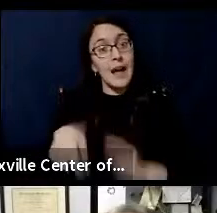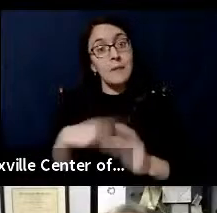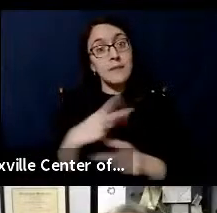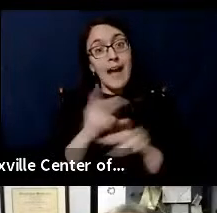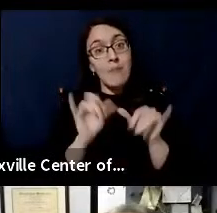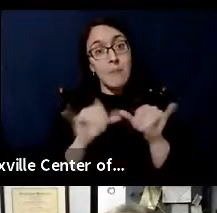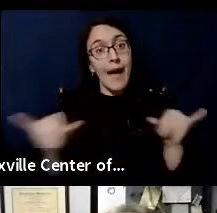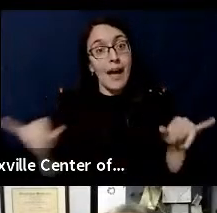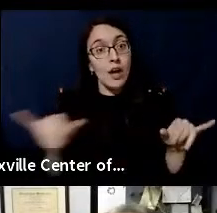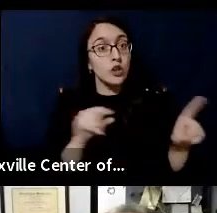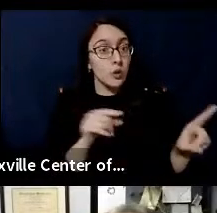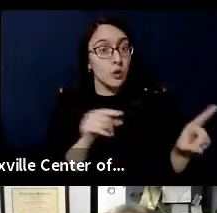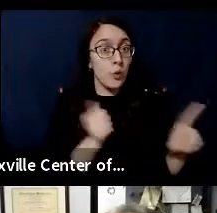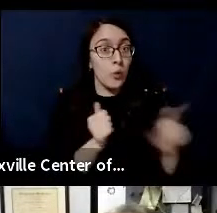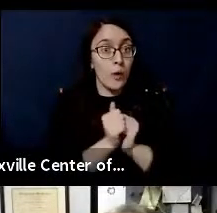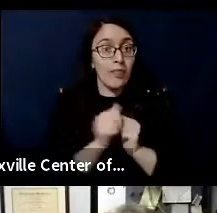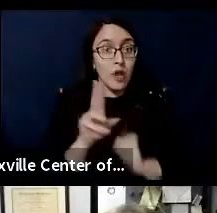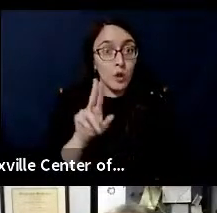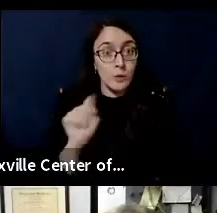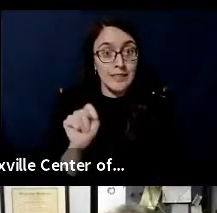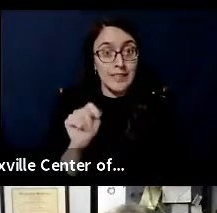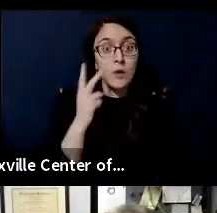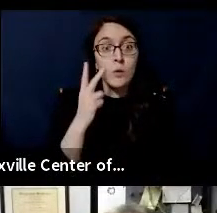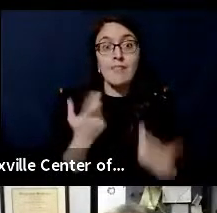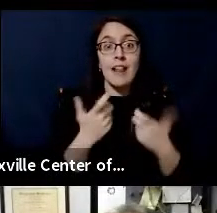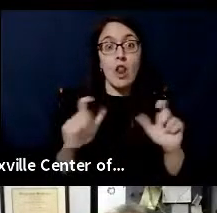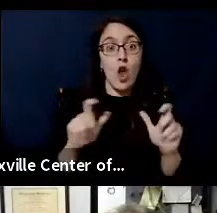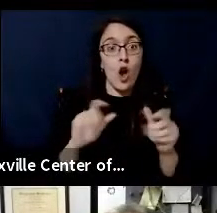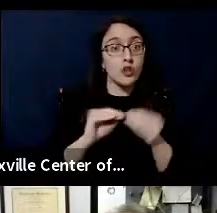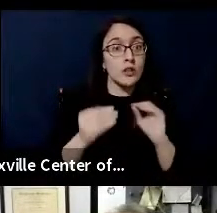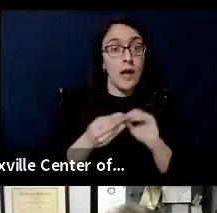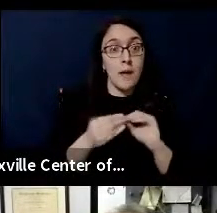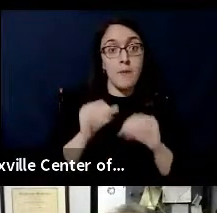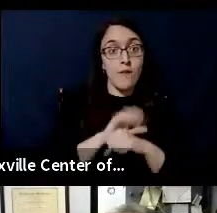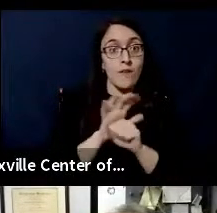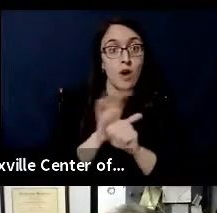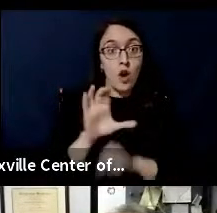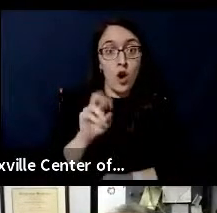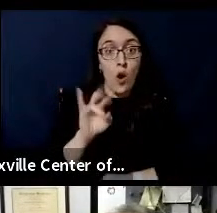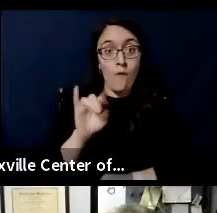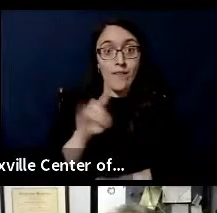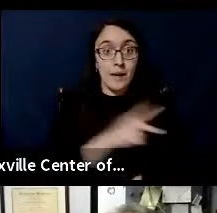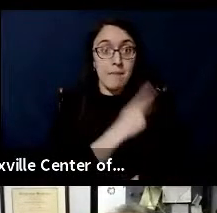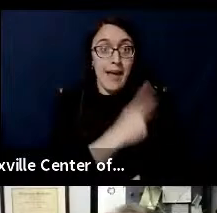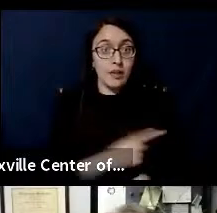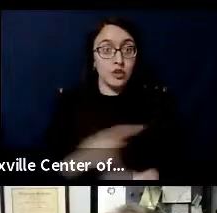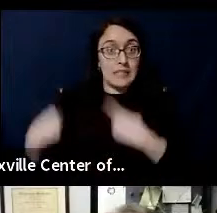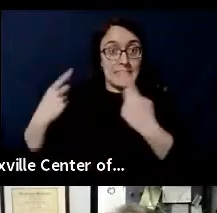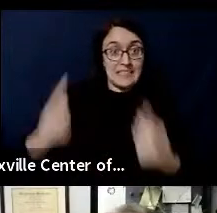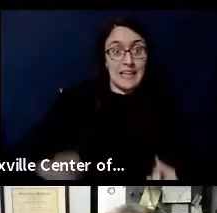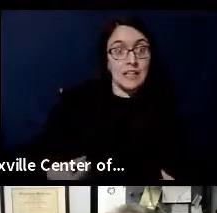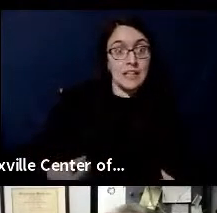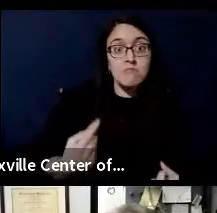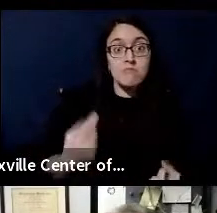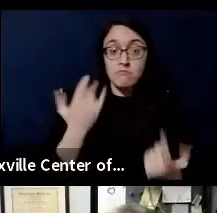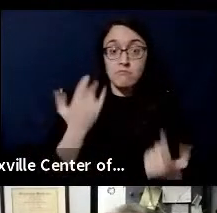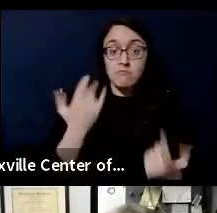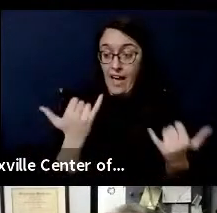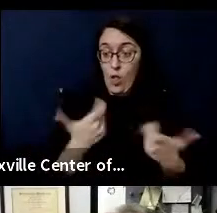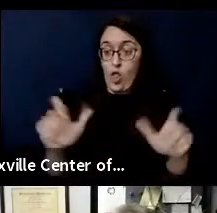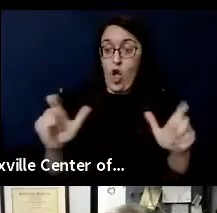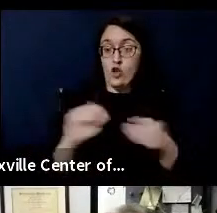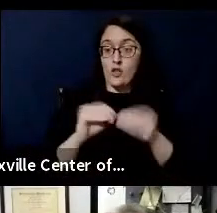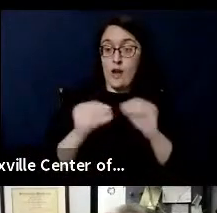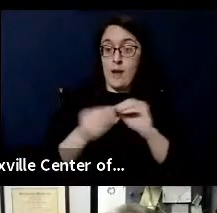with UT. We've seen the largest number of COVID patients that we have seen to date within our health system, and it is